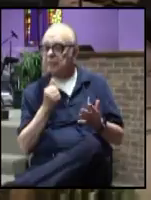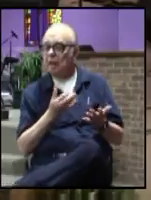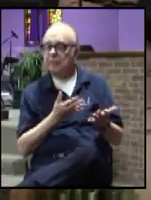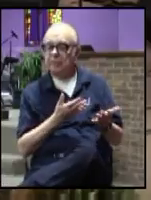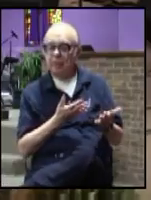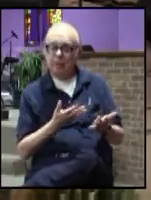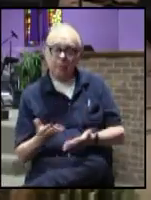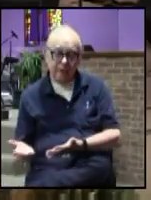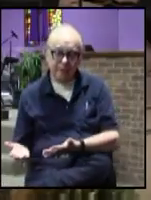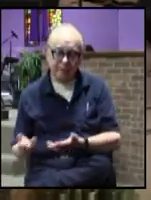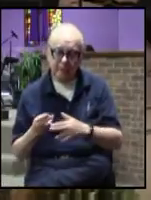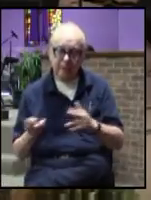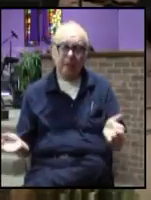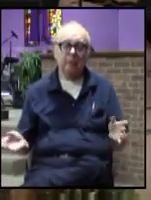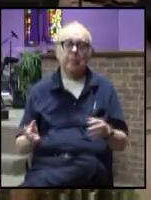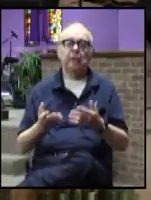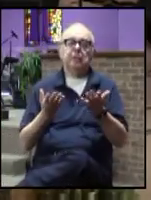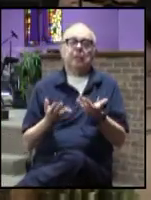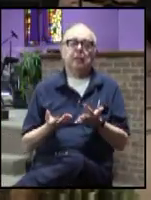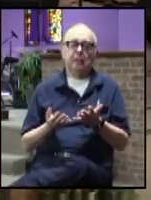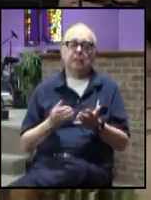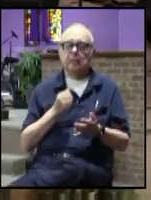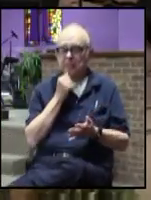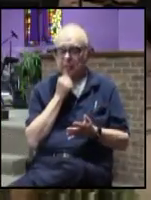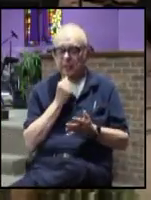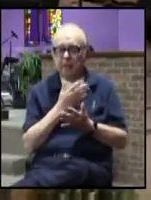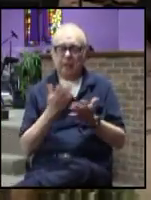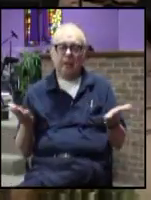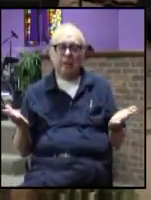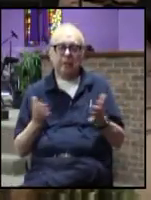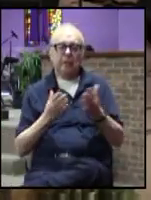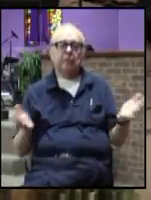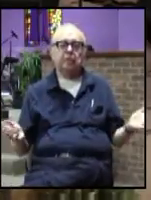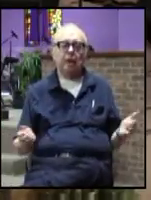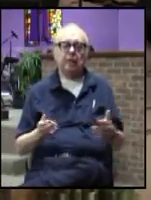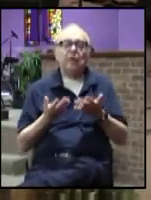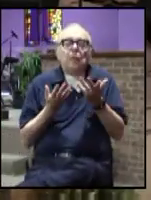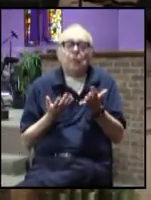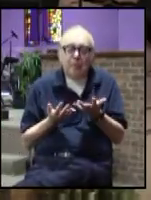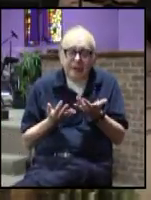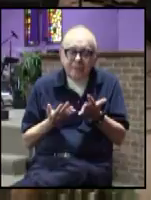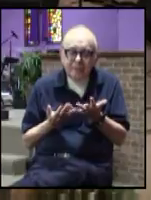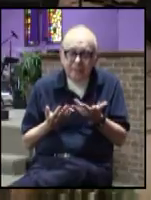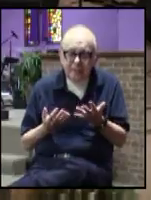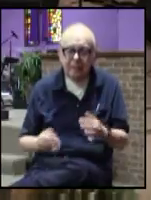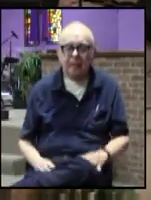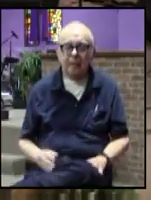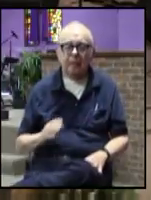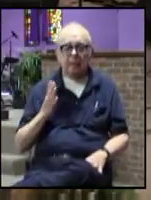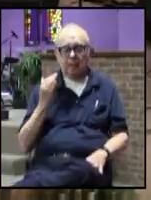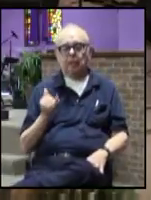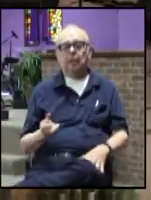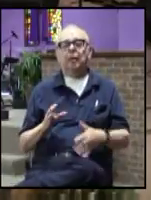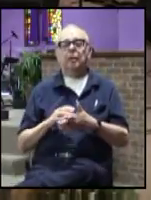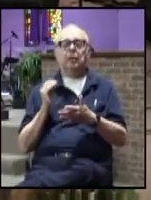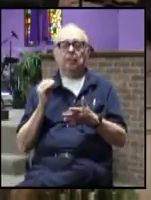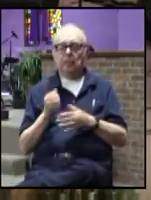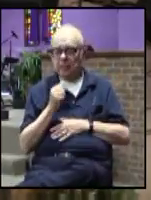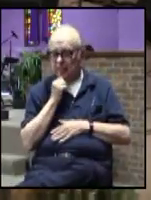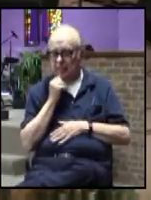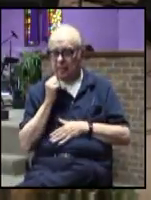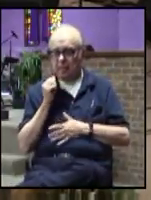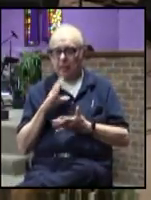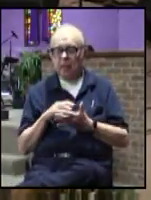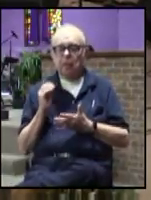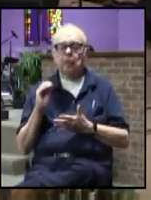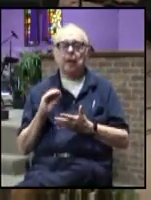W-A-I-T. Right. Patience carries a lot of weight. In order to learn patience,